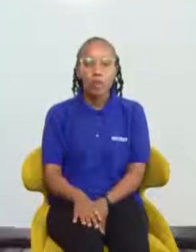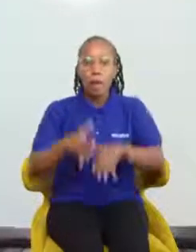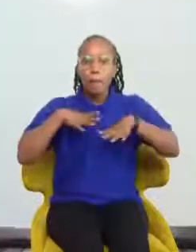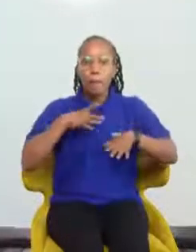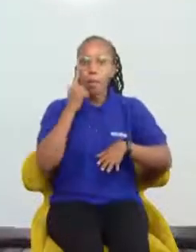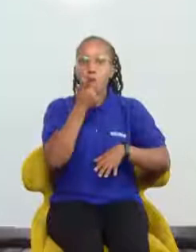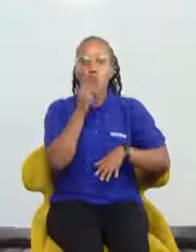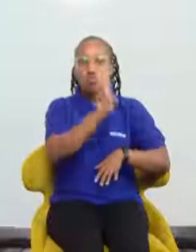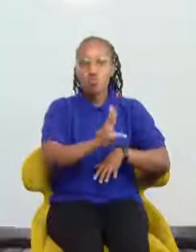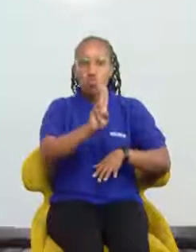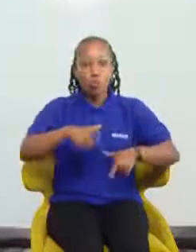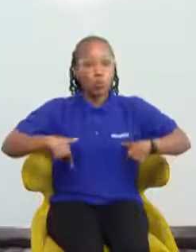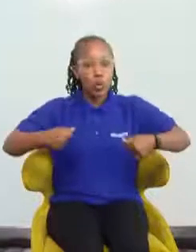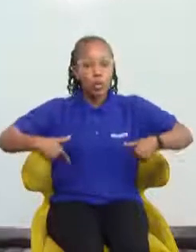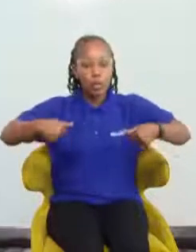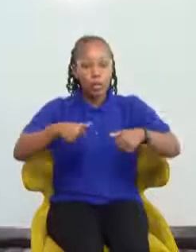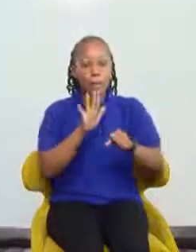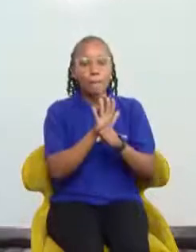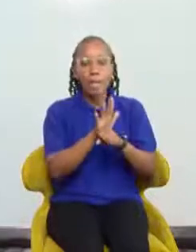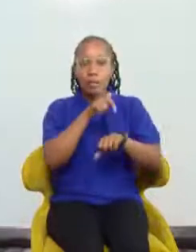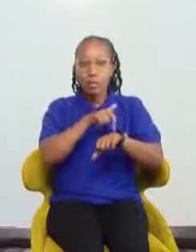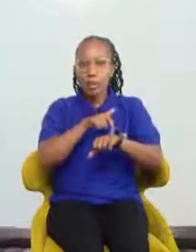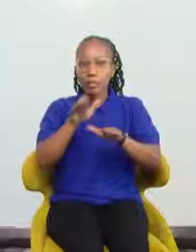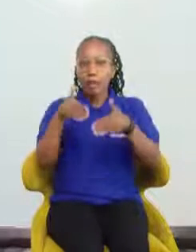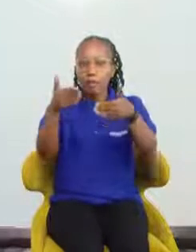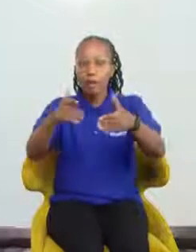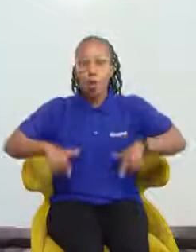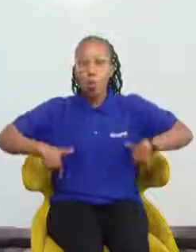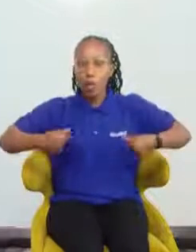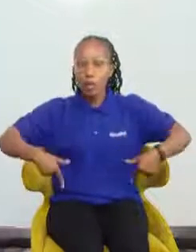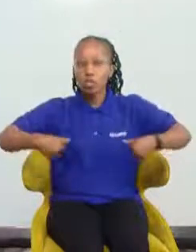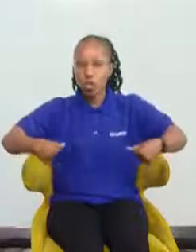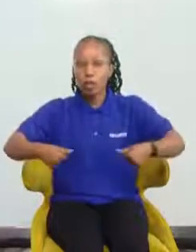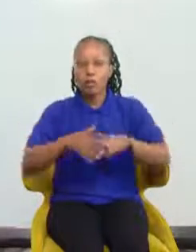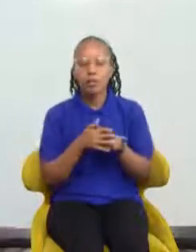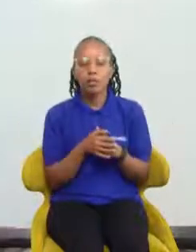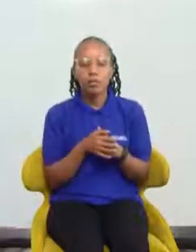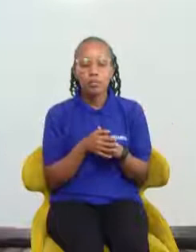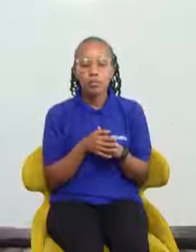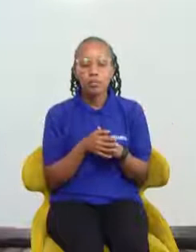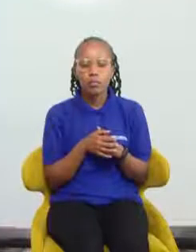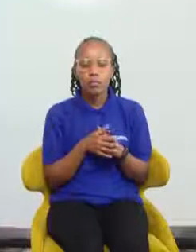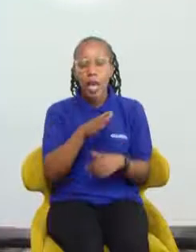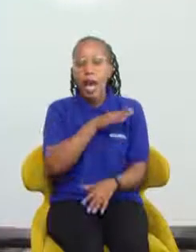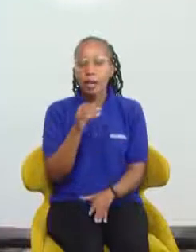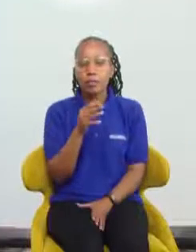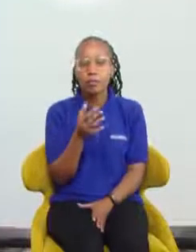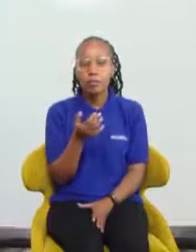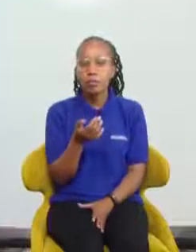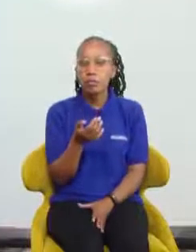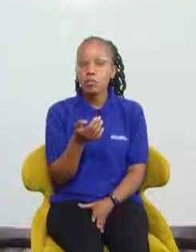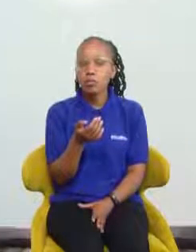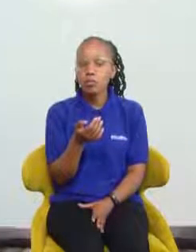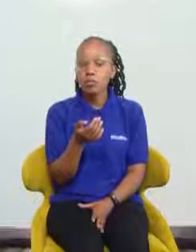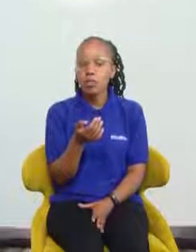use wheelchairs a lot of times are just given wheelchairs, and there's not a lot of thought about seating and positioning. And can